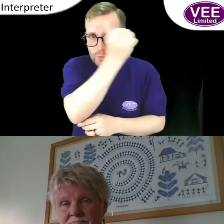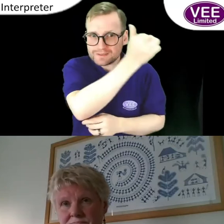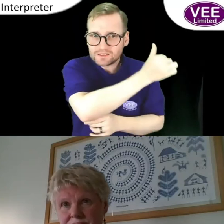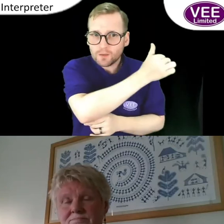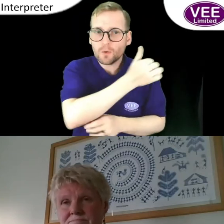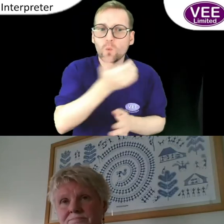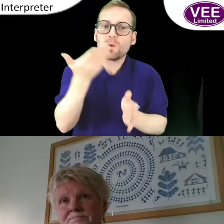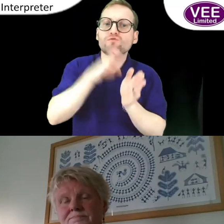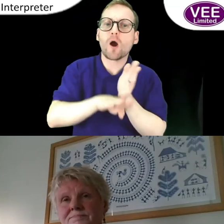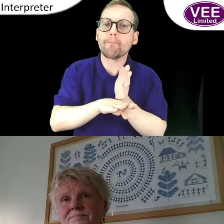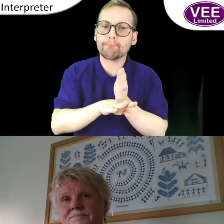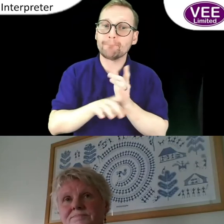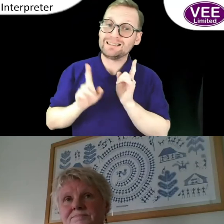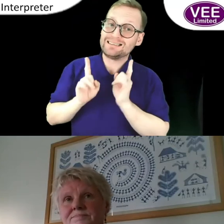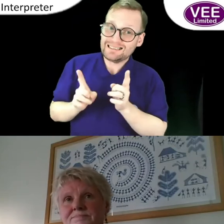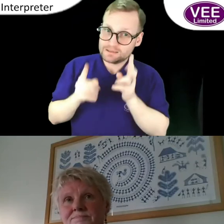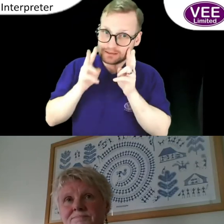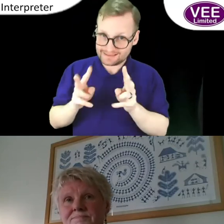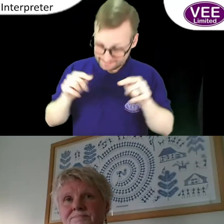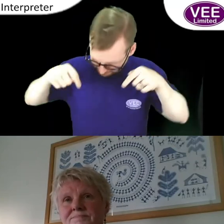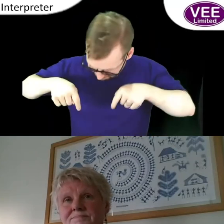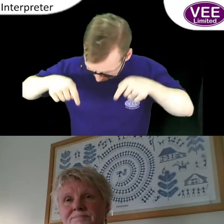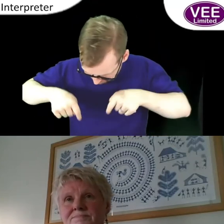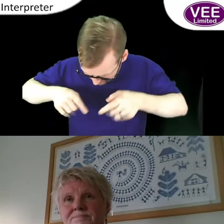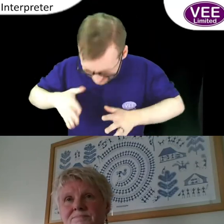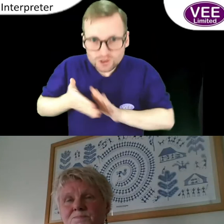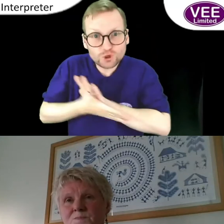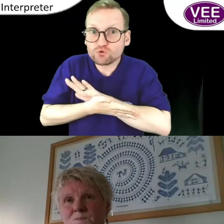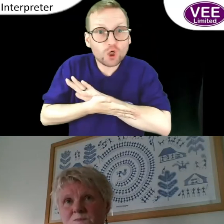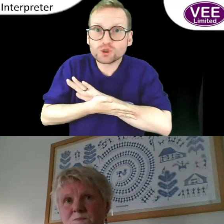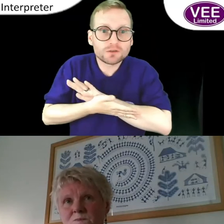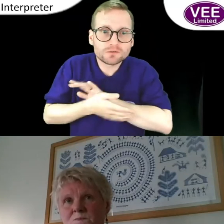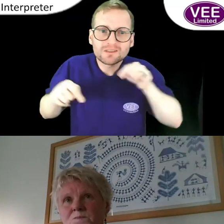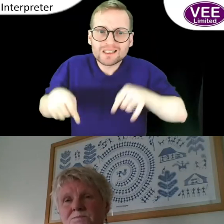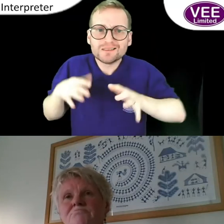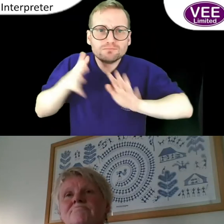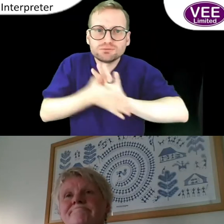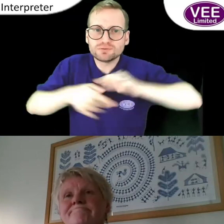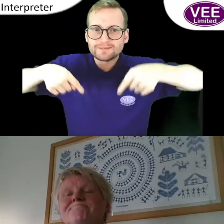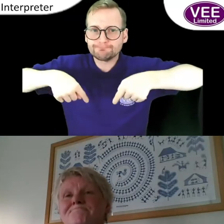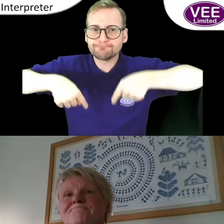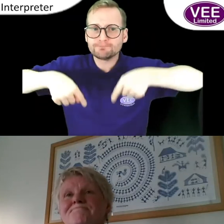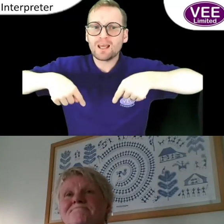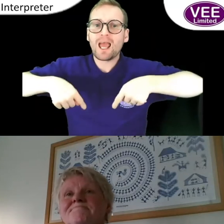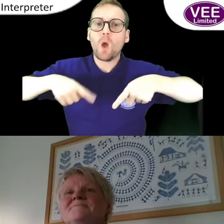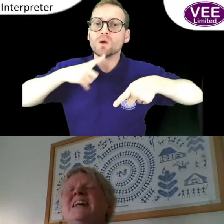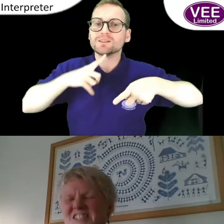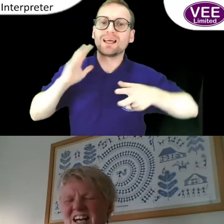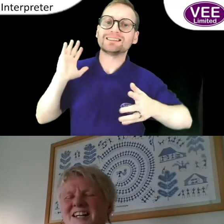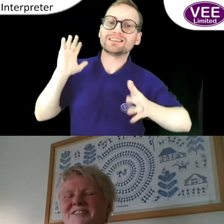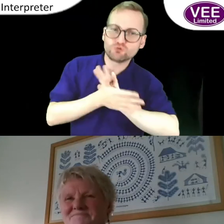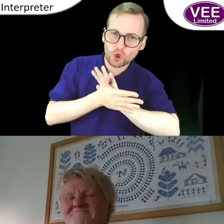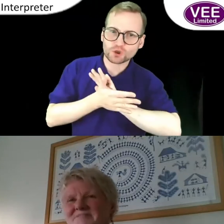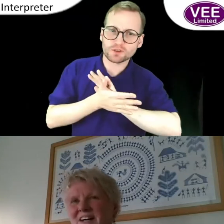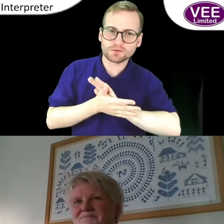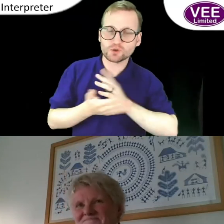from. That actually he did not see the destruction. He saw the opposite. He saw something I could do from that destruction. I could send